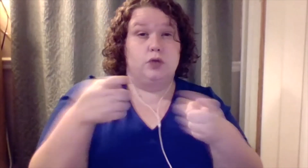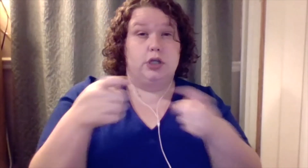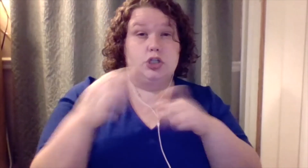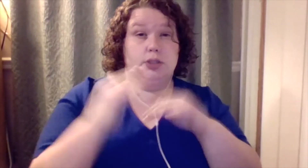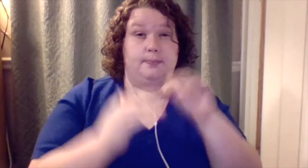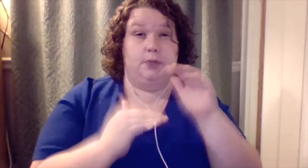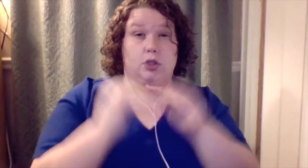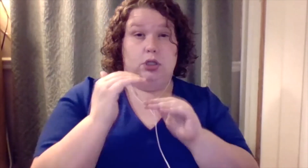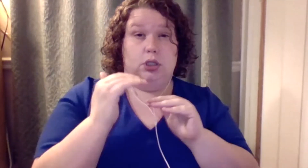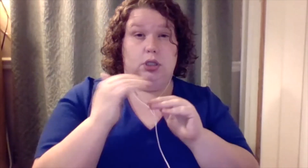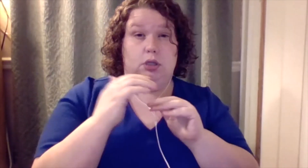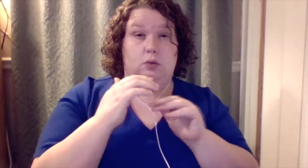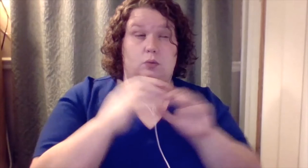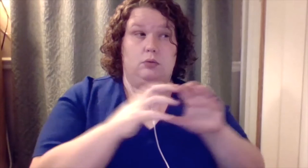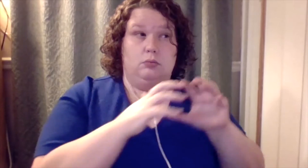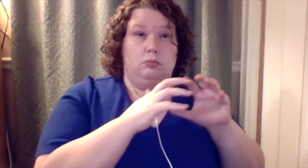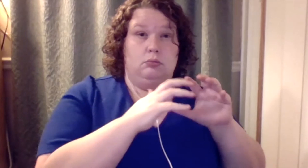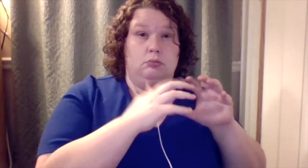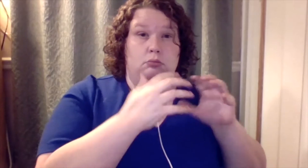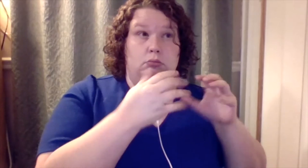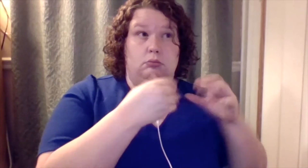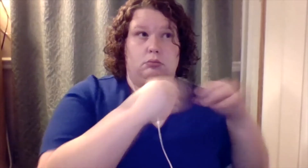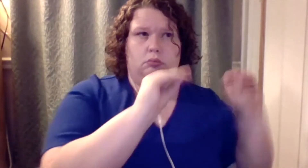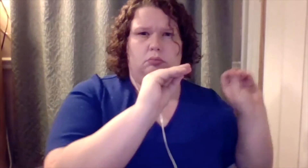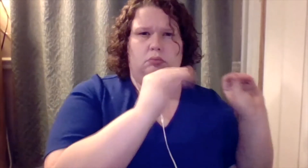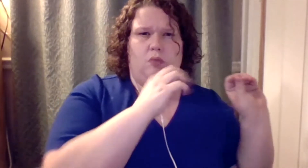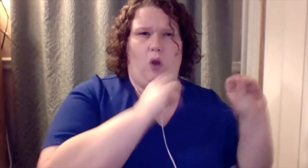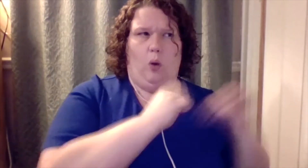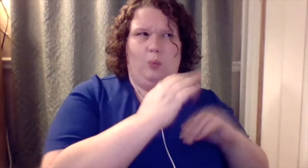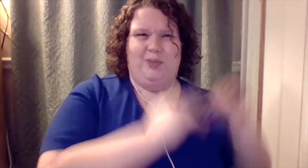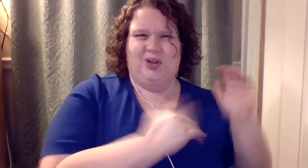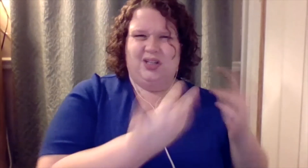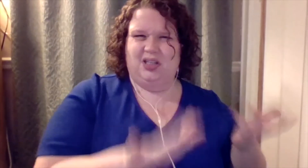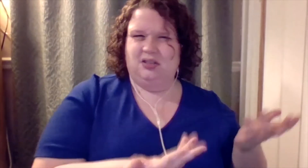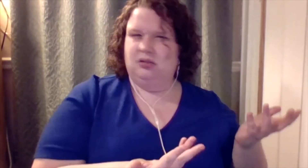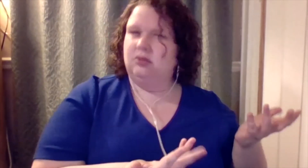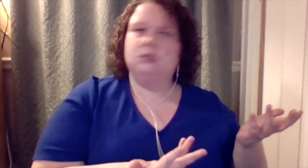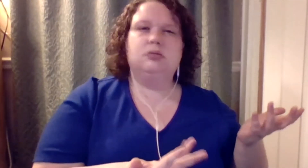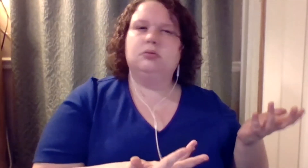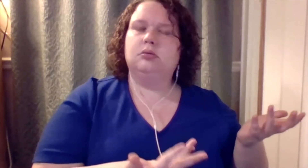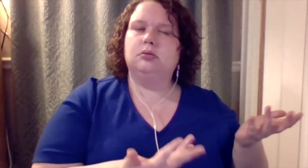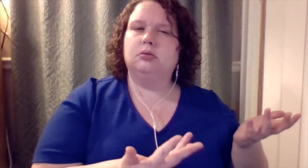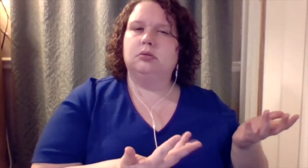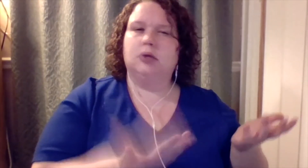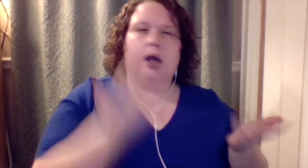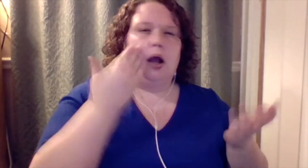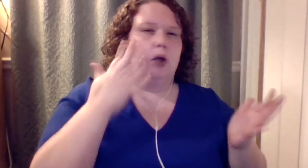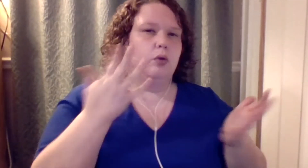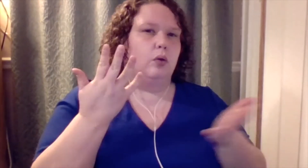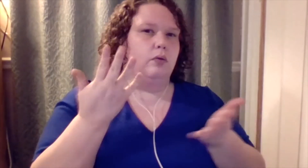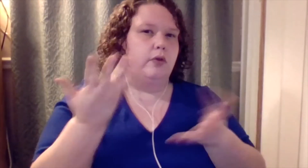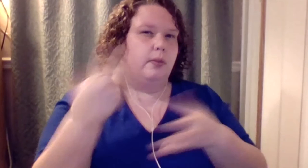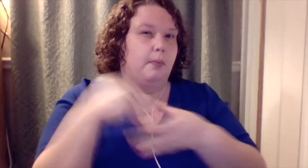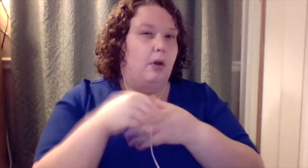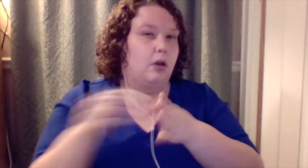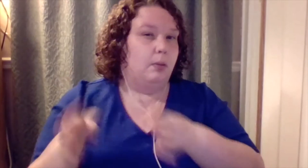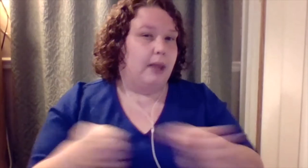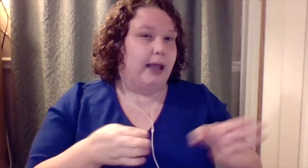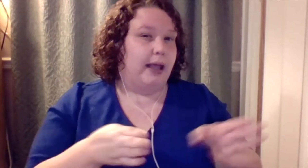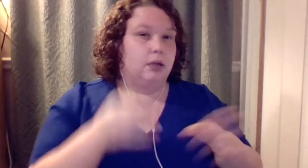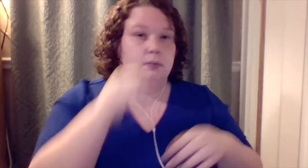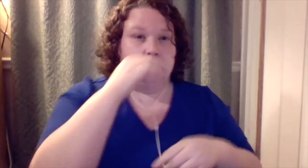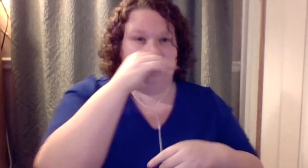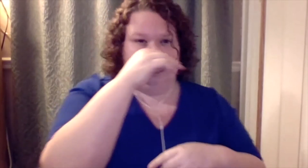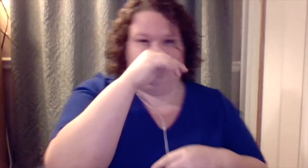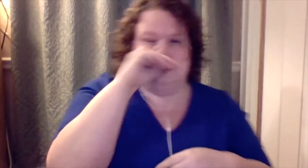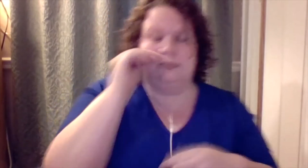old building, or I don't know if that's part of all of this plan here, or at this time it's pretty high